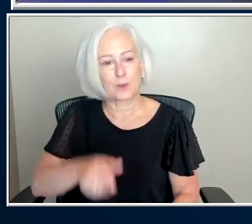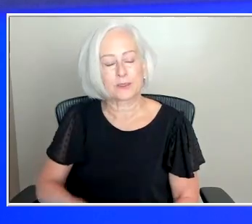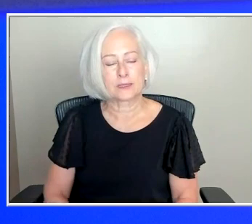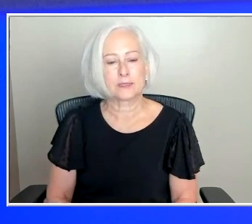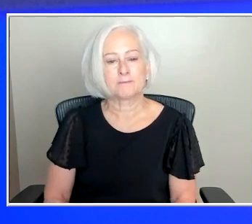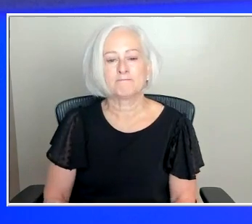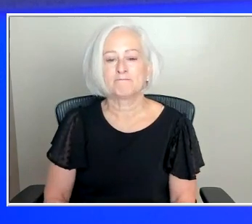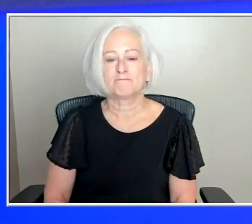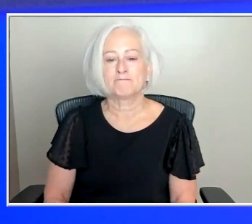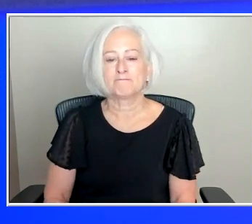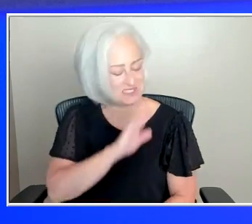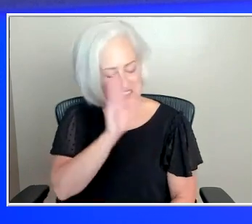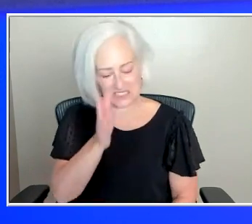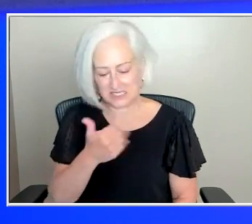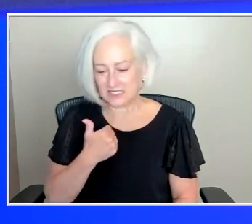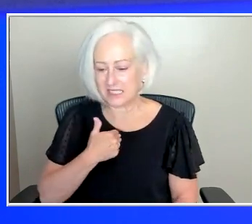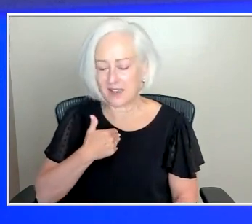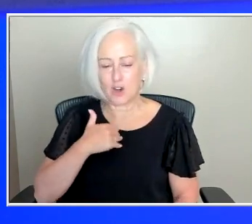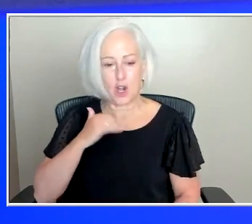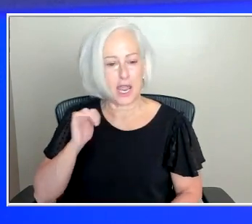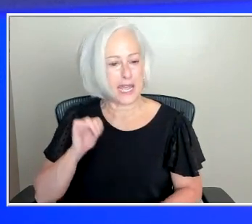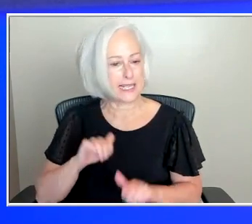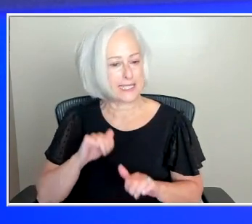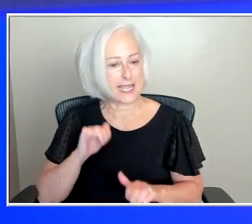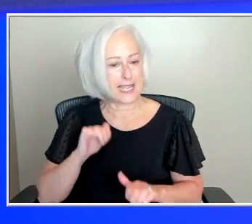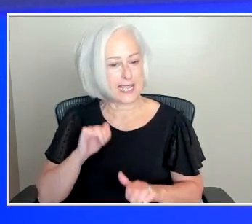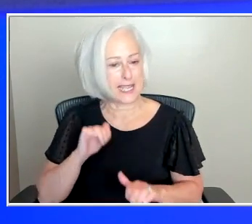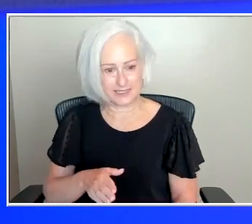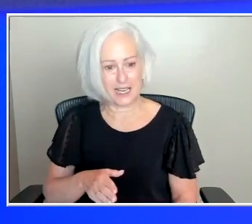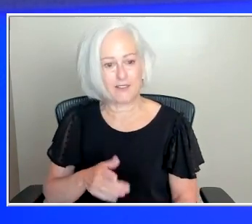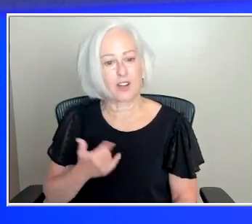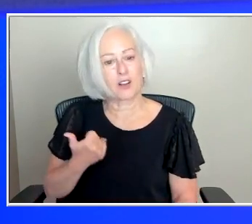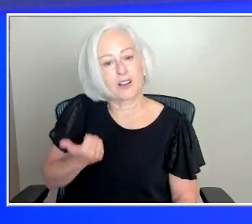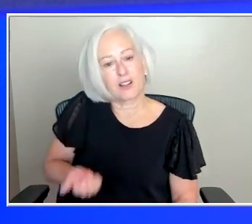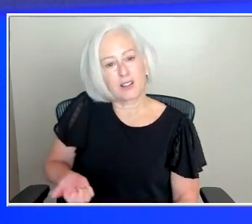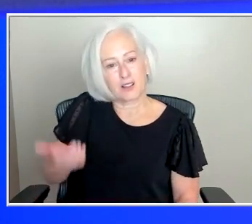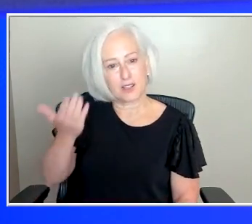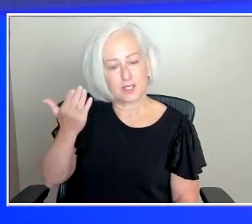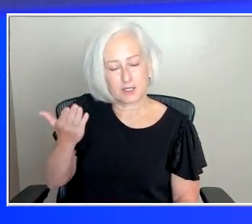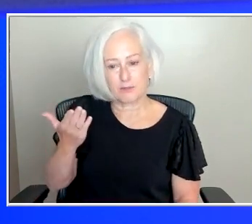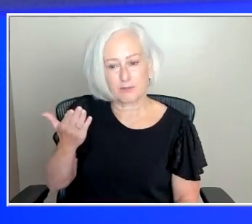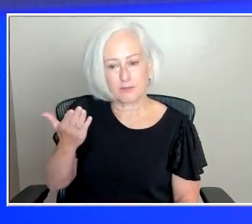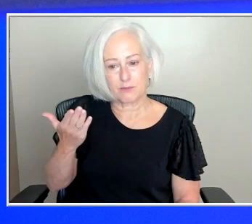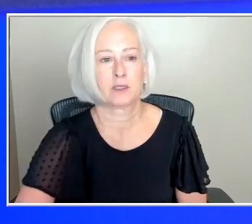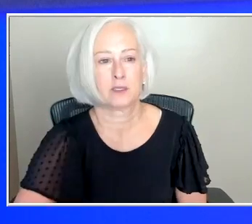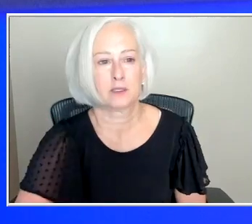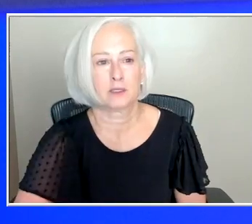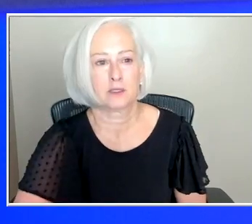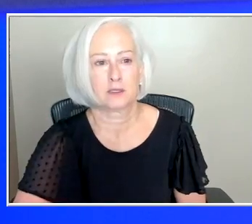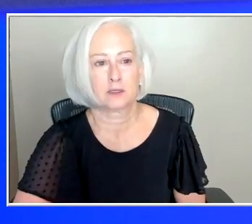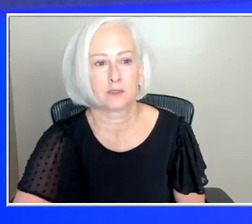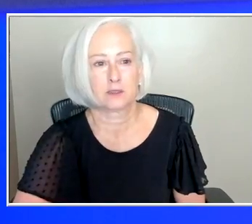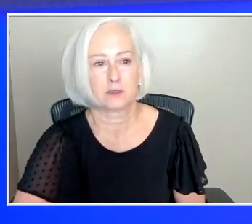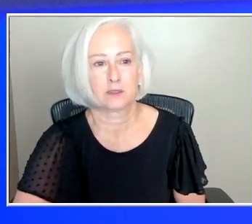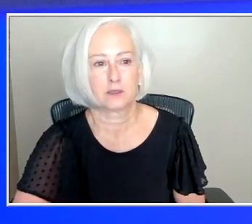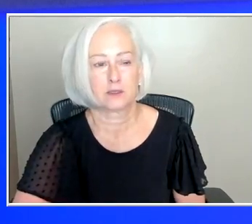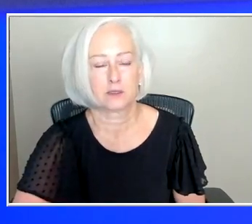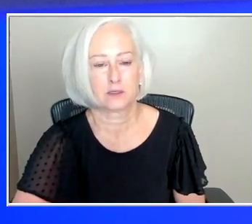all. It was quoted this morning, I gave him life.